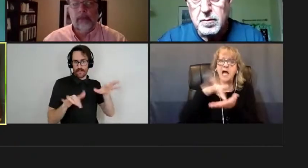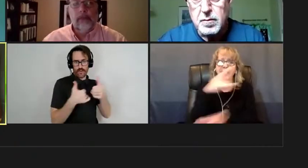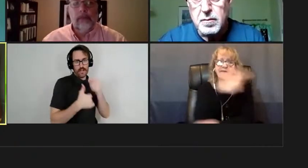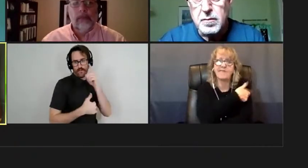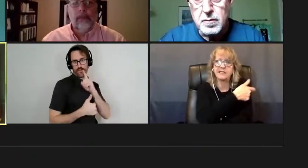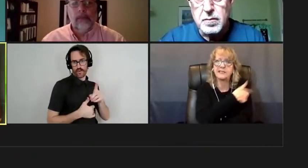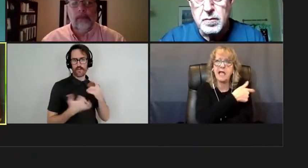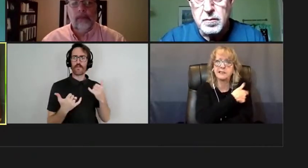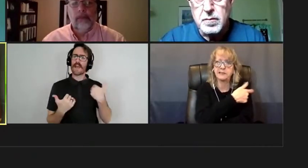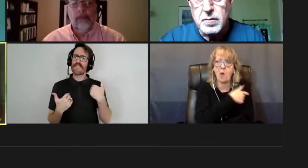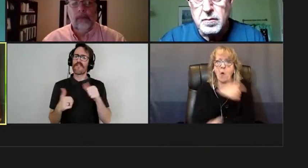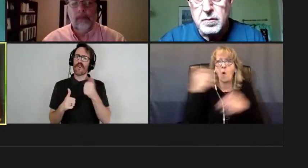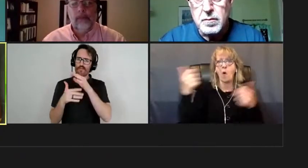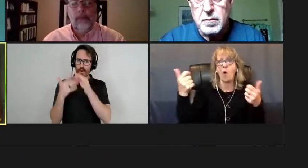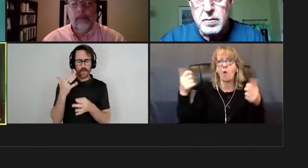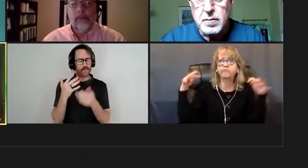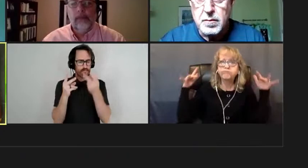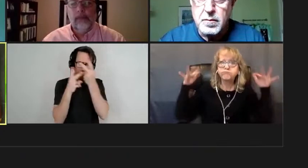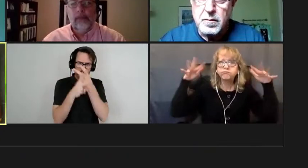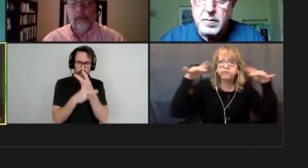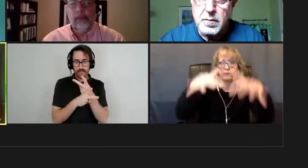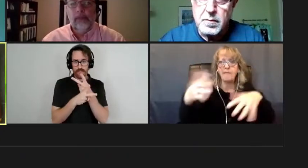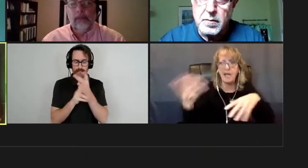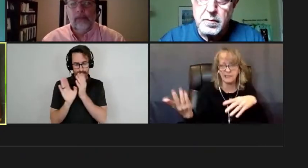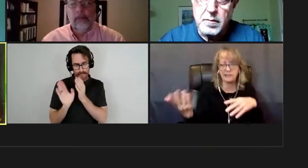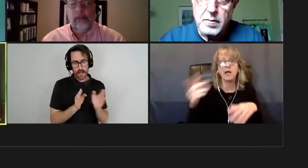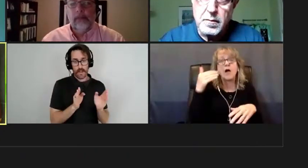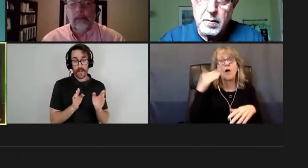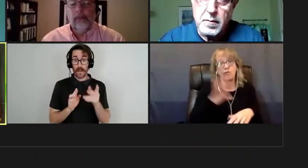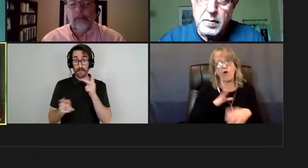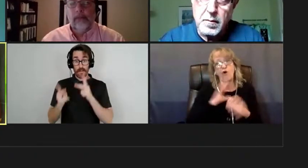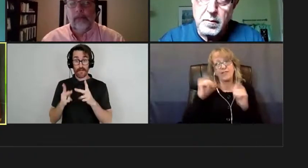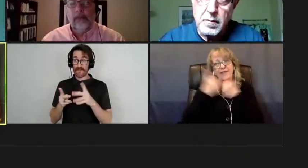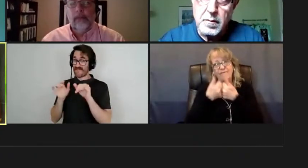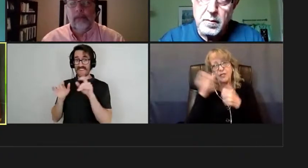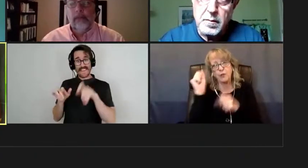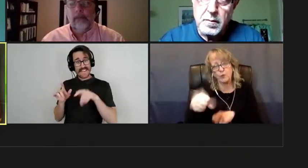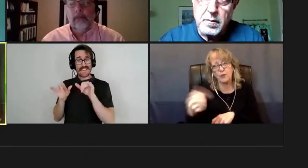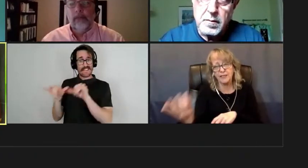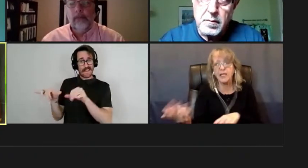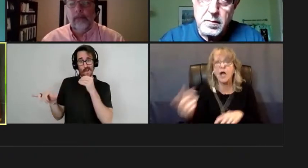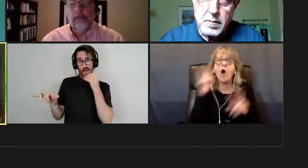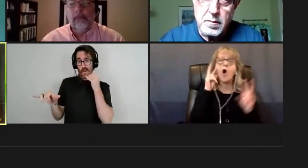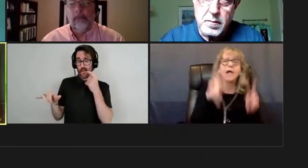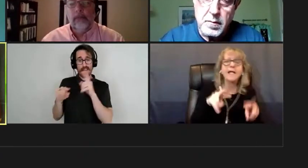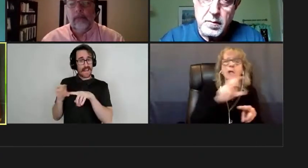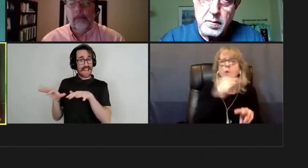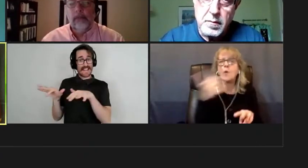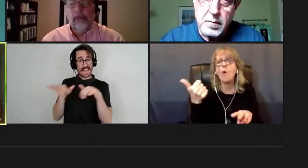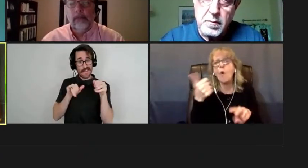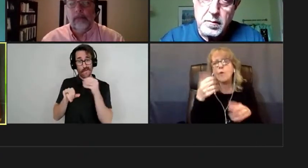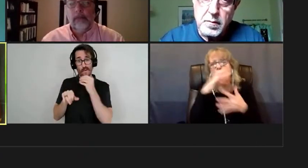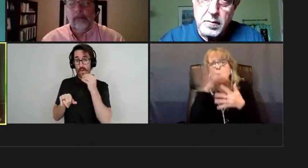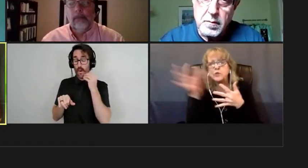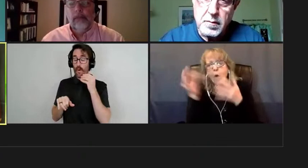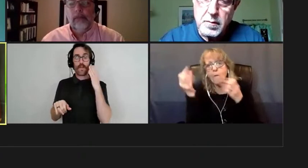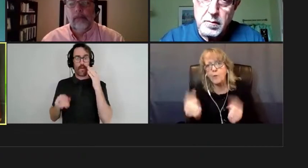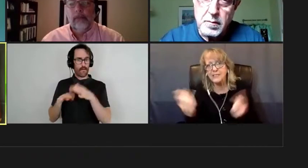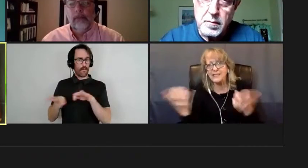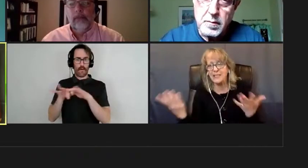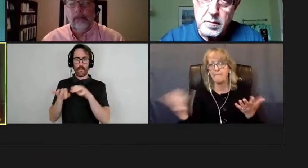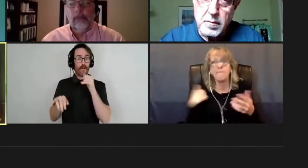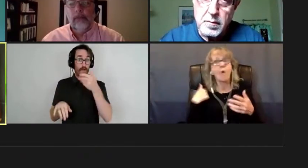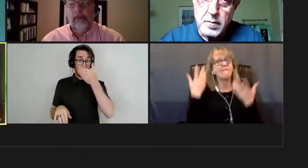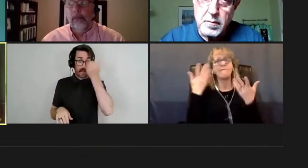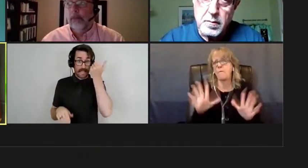So I can assure you, Councillor, that we're not gonna leave those people behind. We know they're important, but right now in the